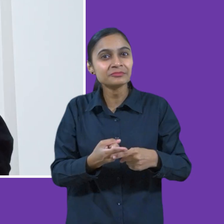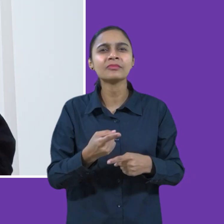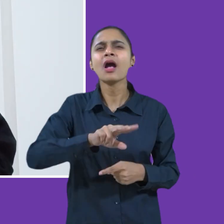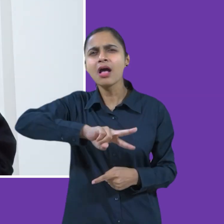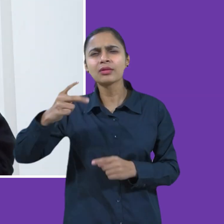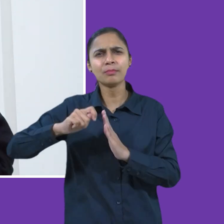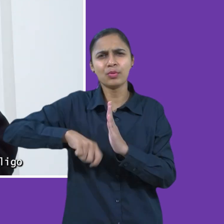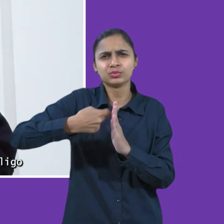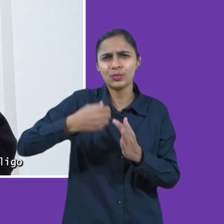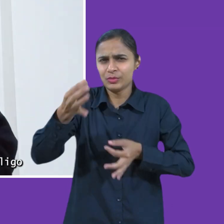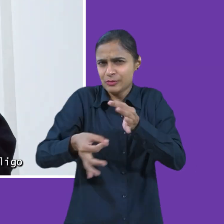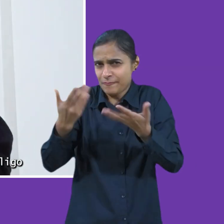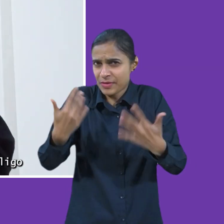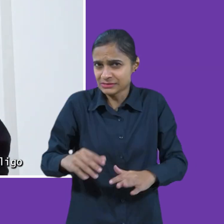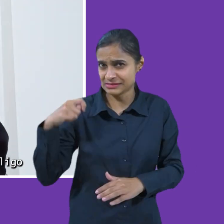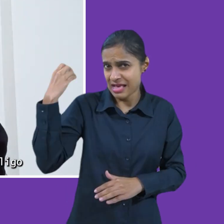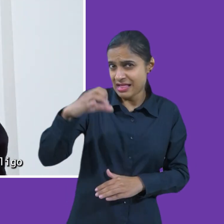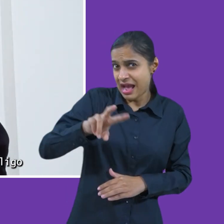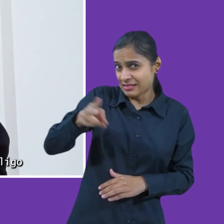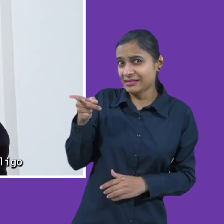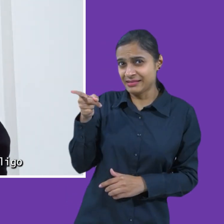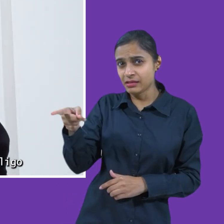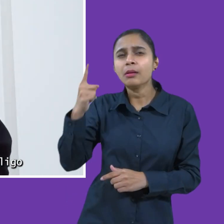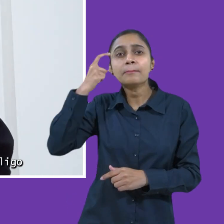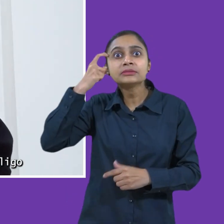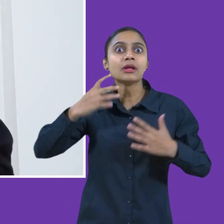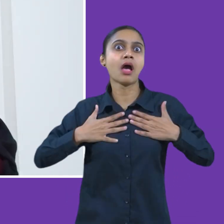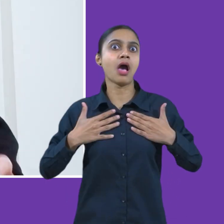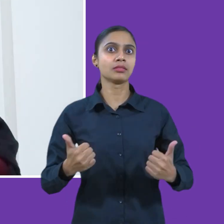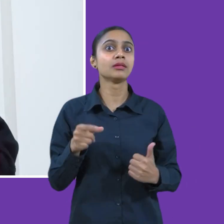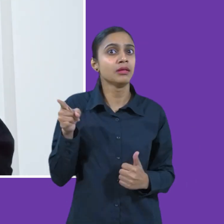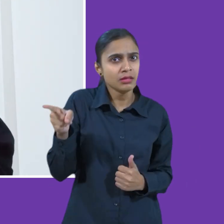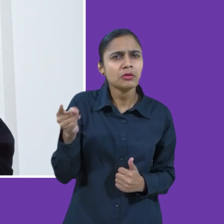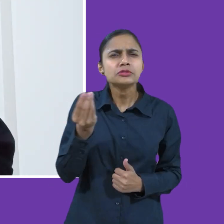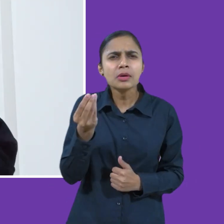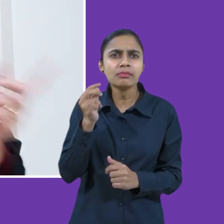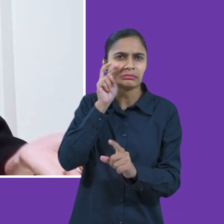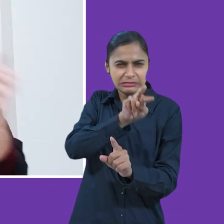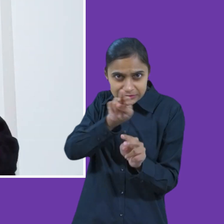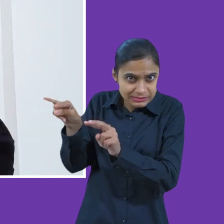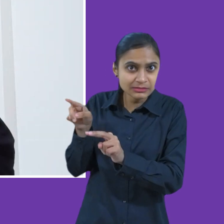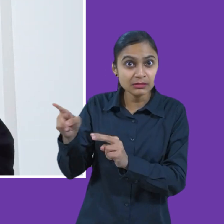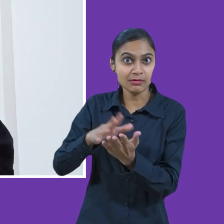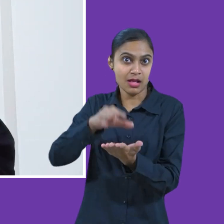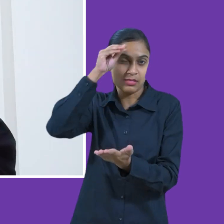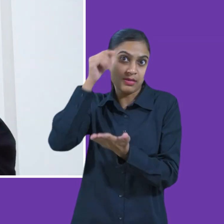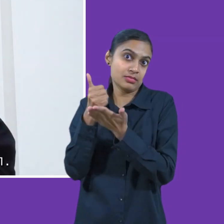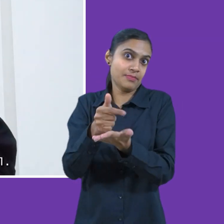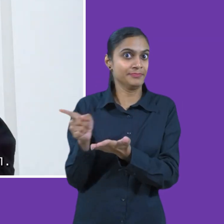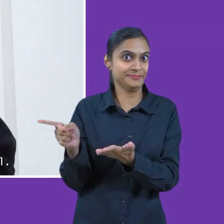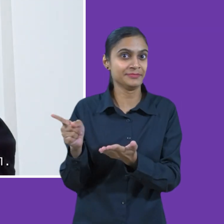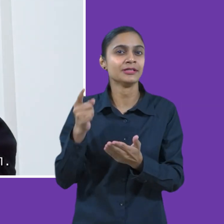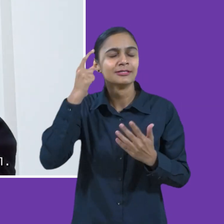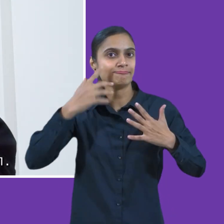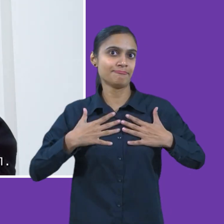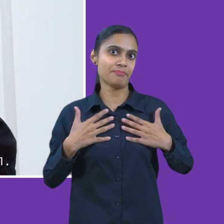is a very good tool. And also, like I have spoken about mental health and vitiligo in another video which I posted some time back. So